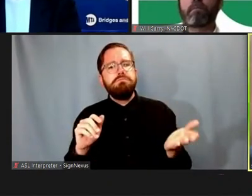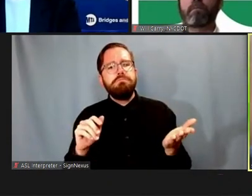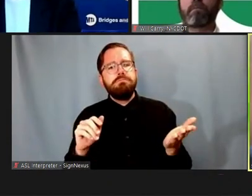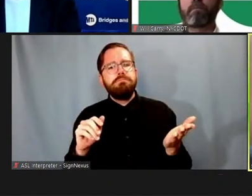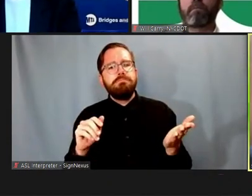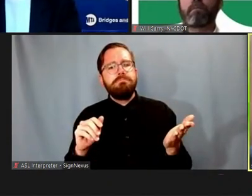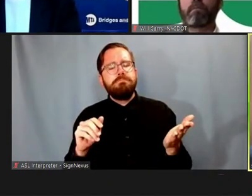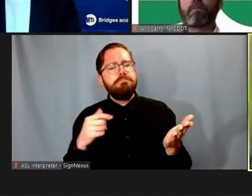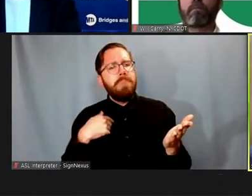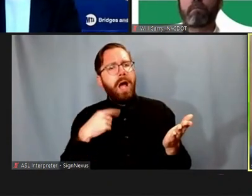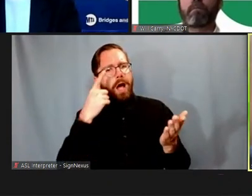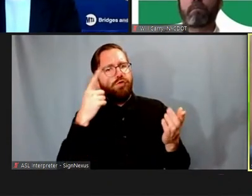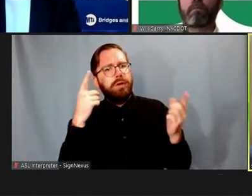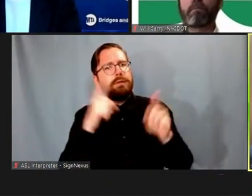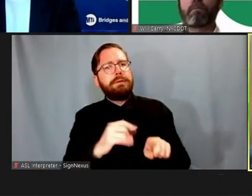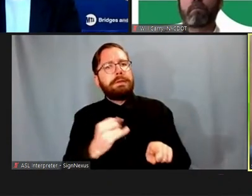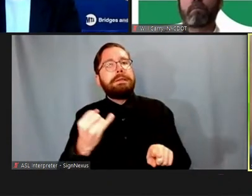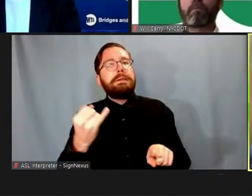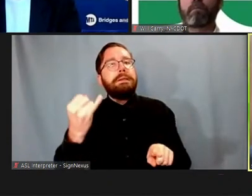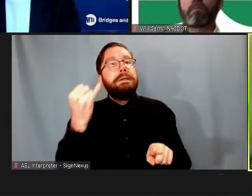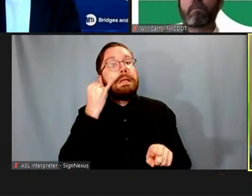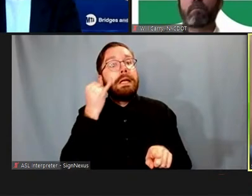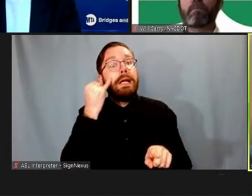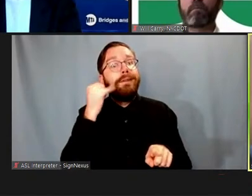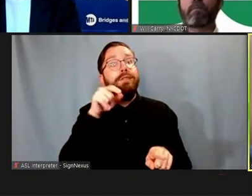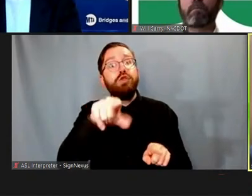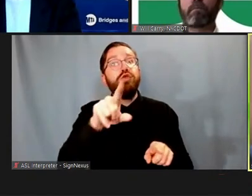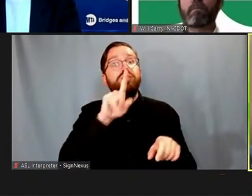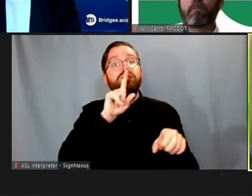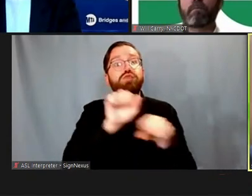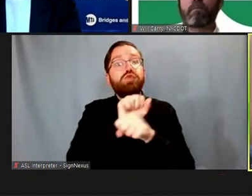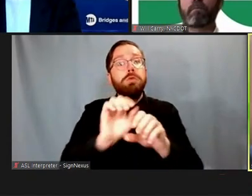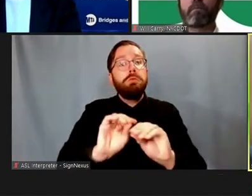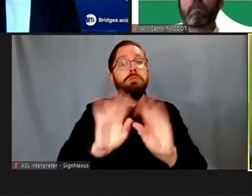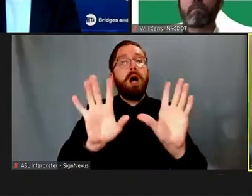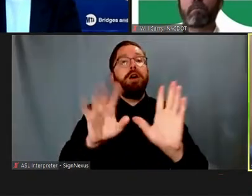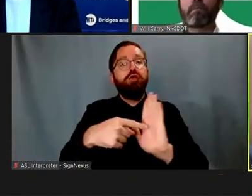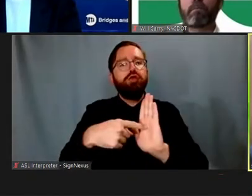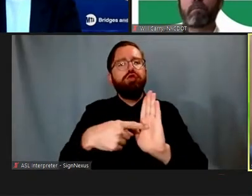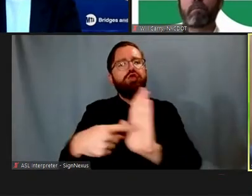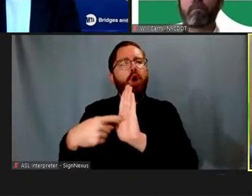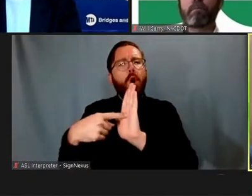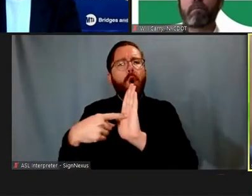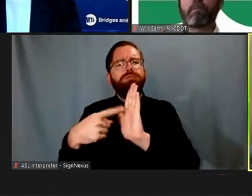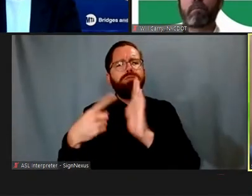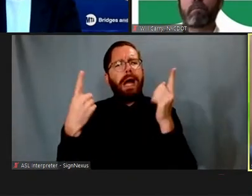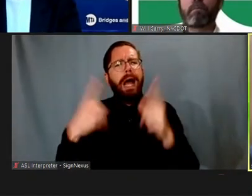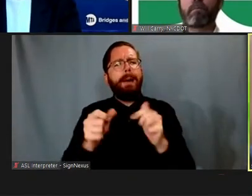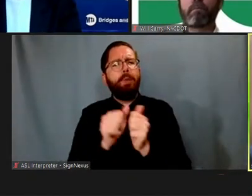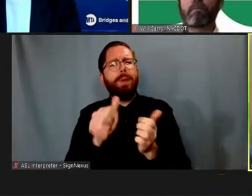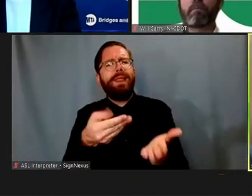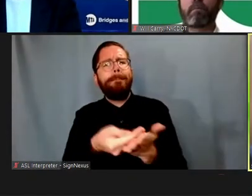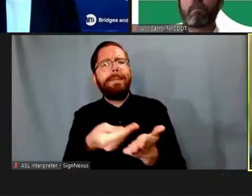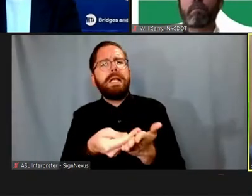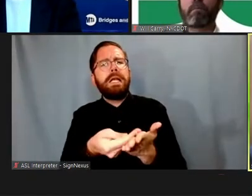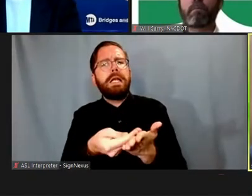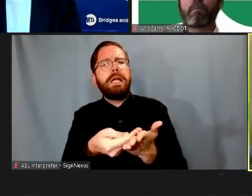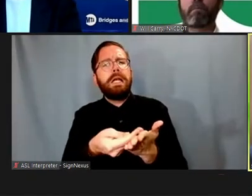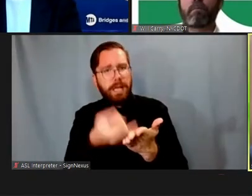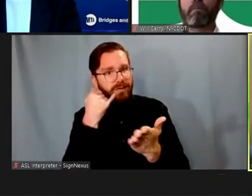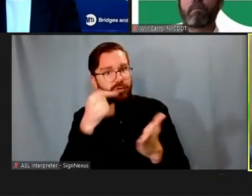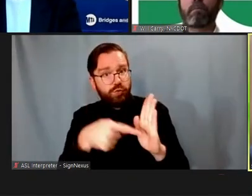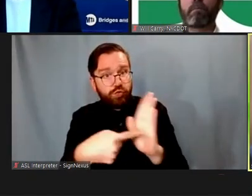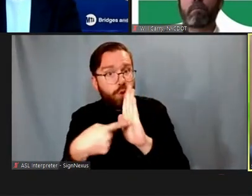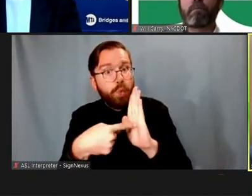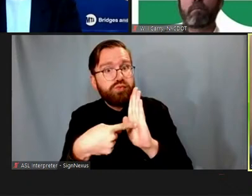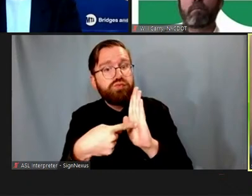if they open their book and find out where all the money went then i'll pay i have no problem but we must know where all the